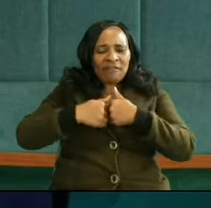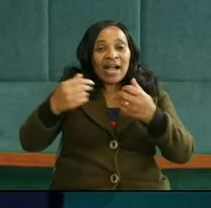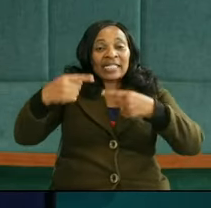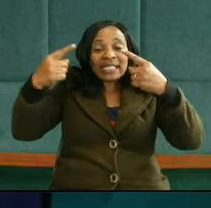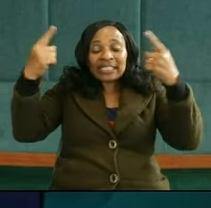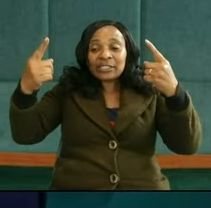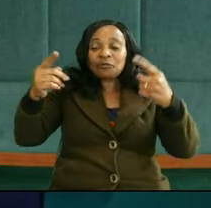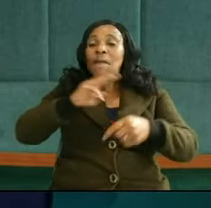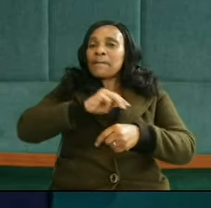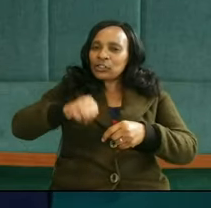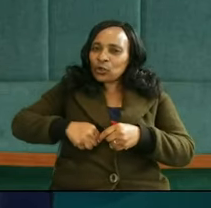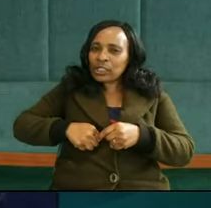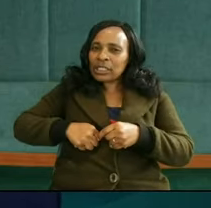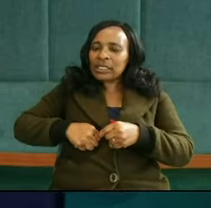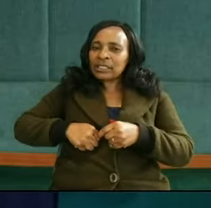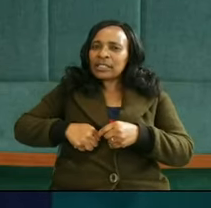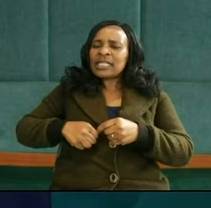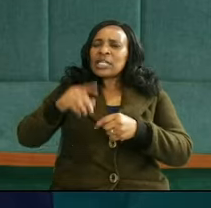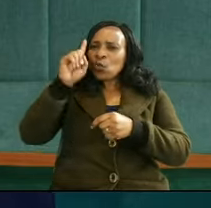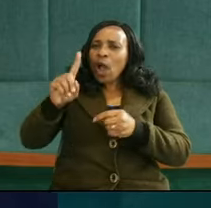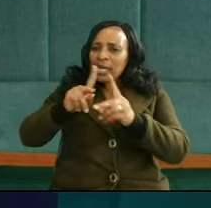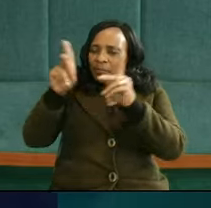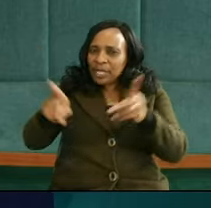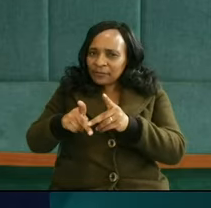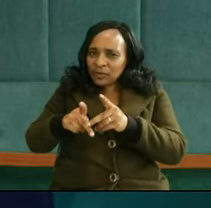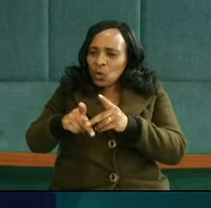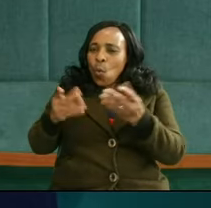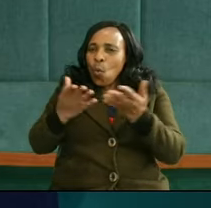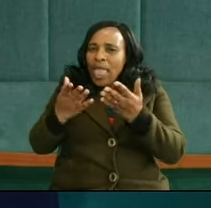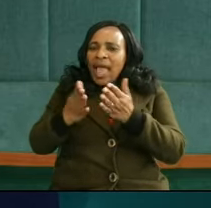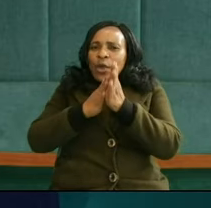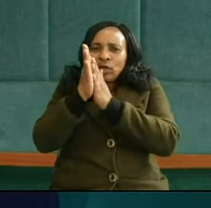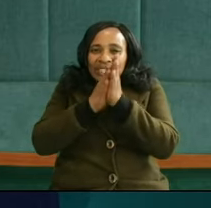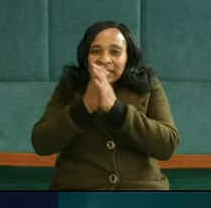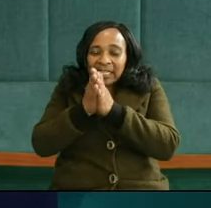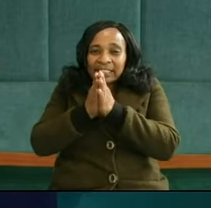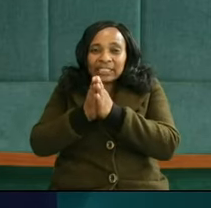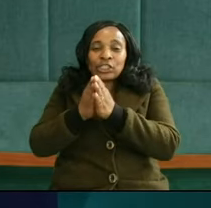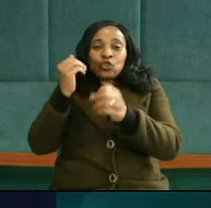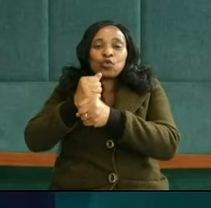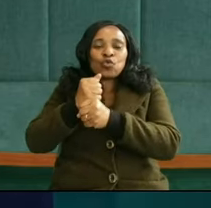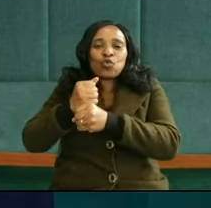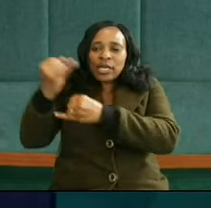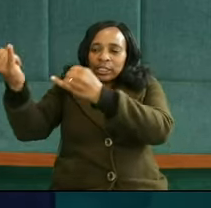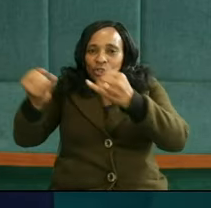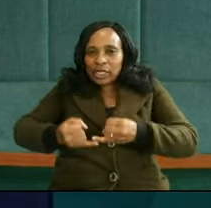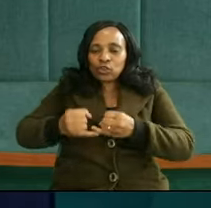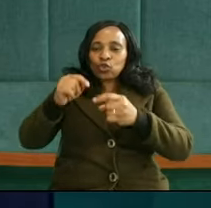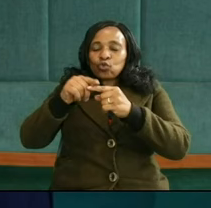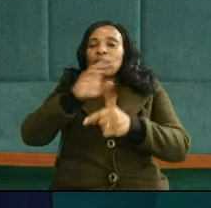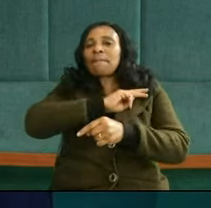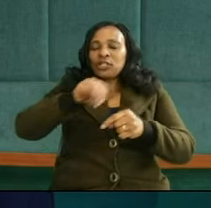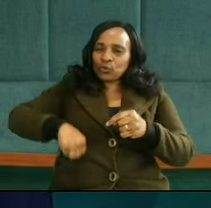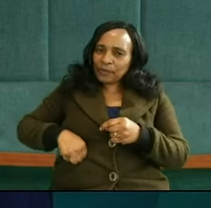one place is simply an introduction to mission in another place. We must keep on moving. God is